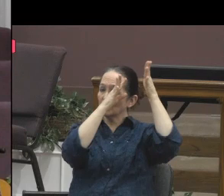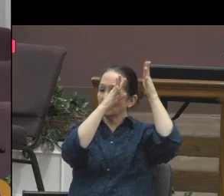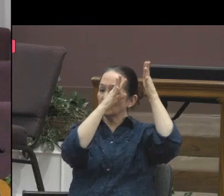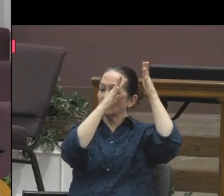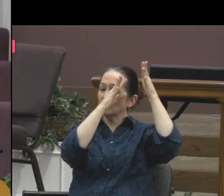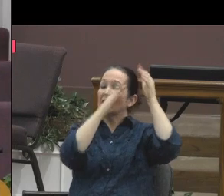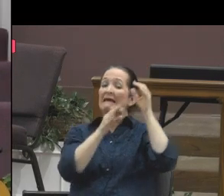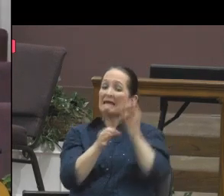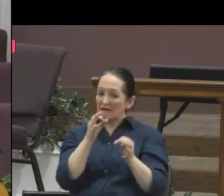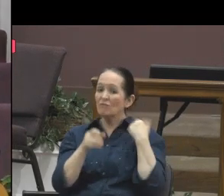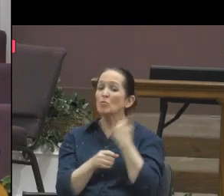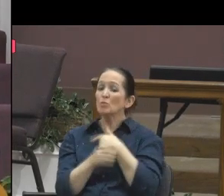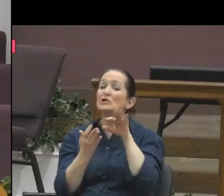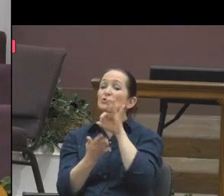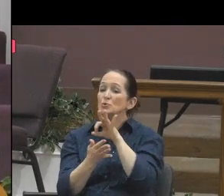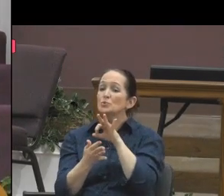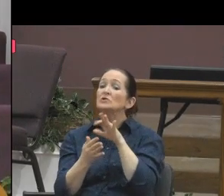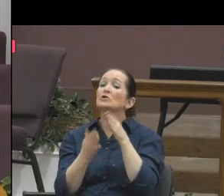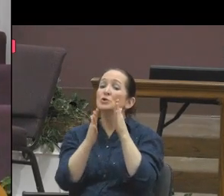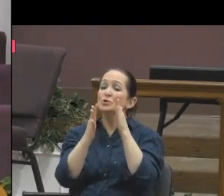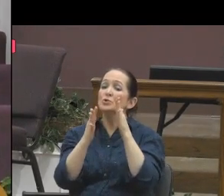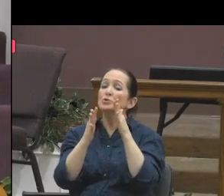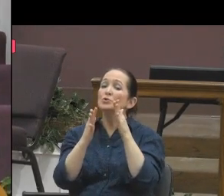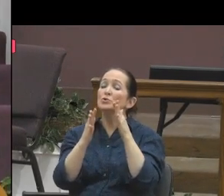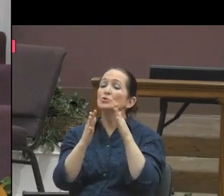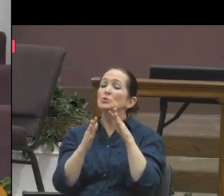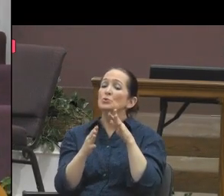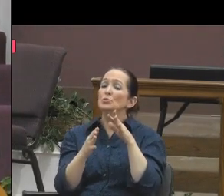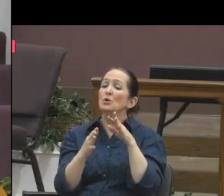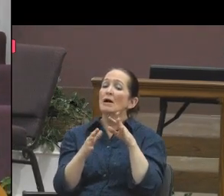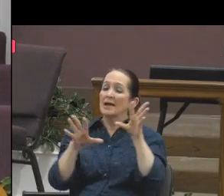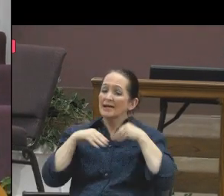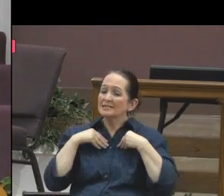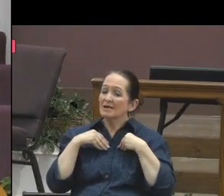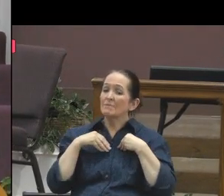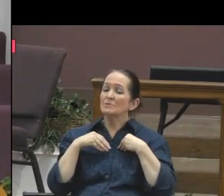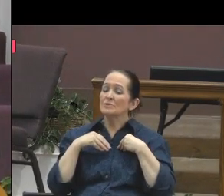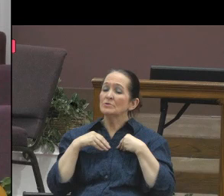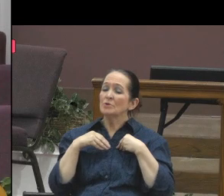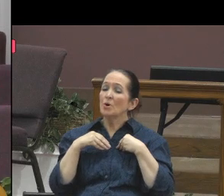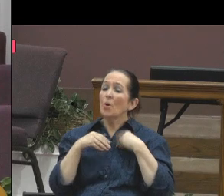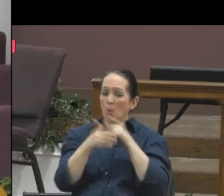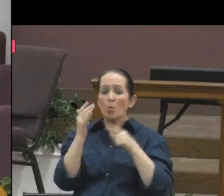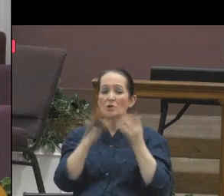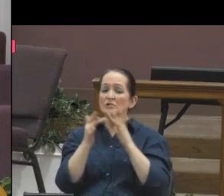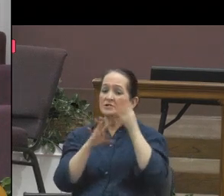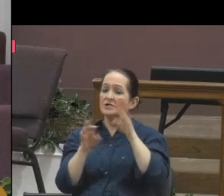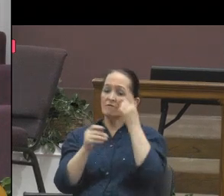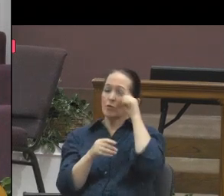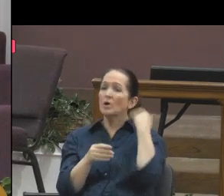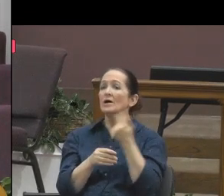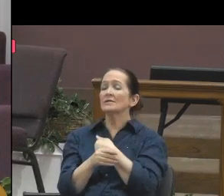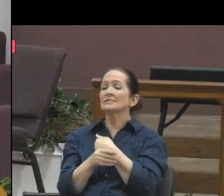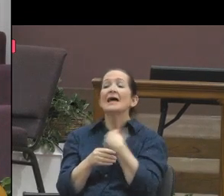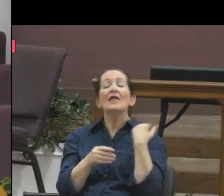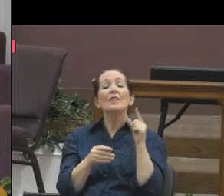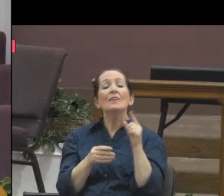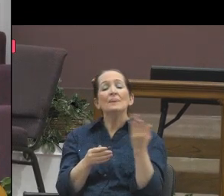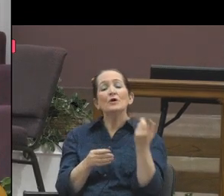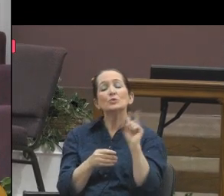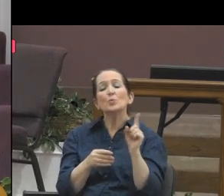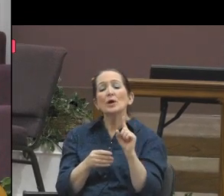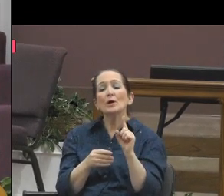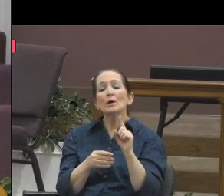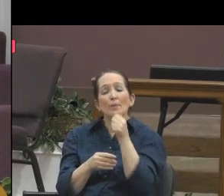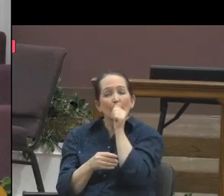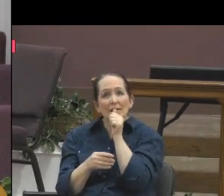us. But there's where the tolerance has to come in, folks. I cannot force you any more